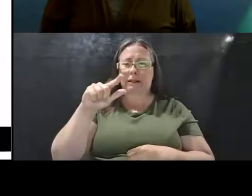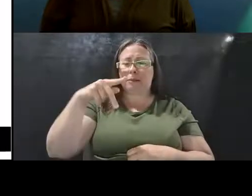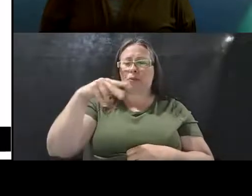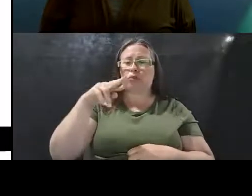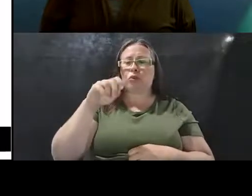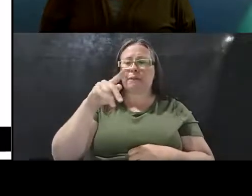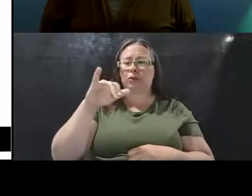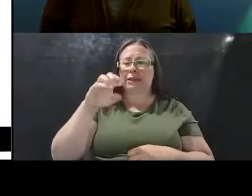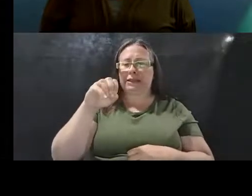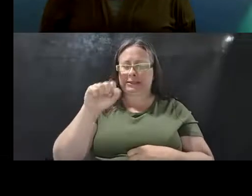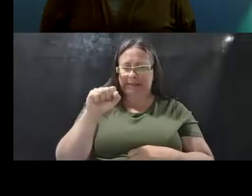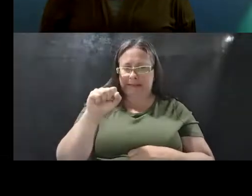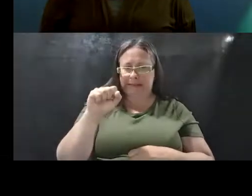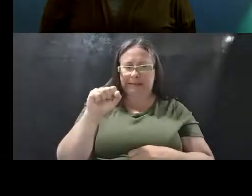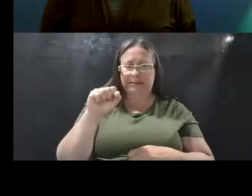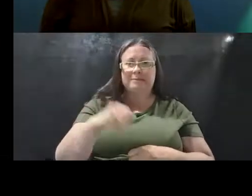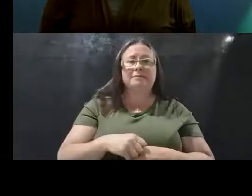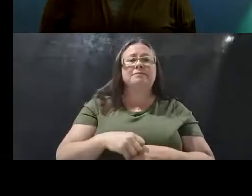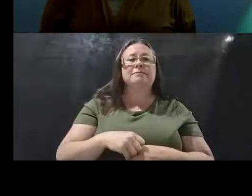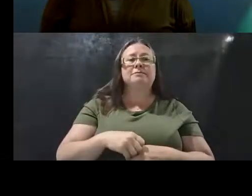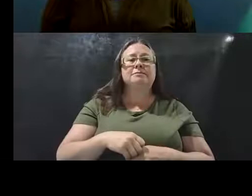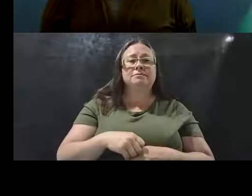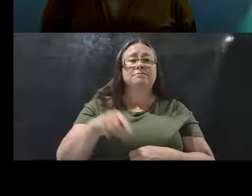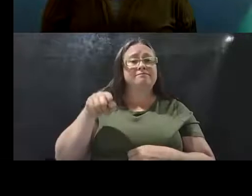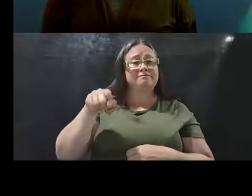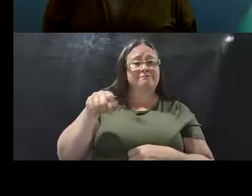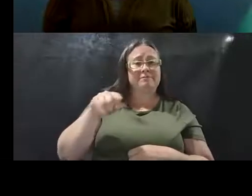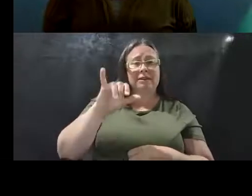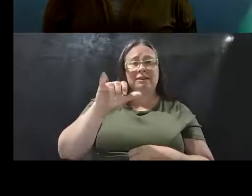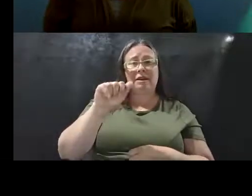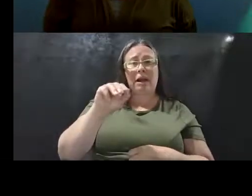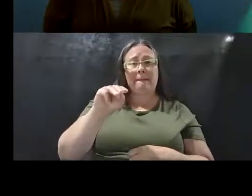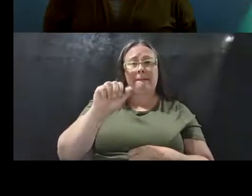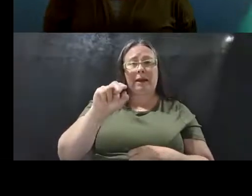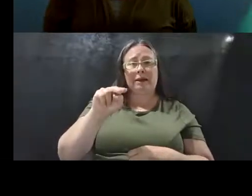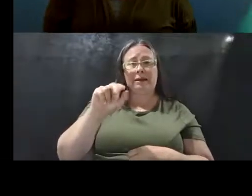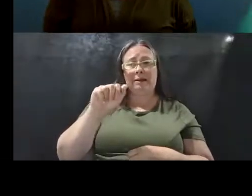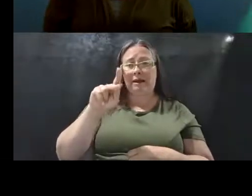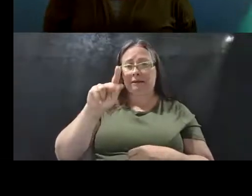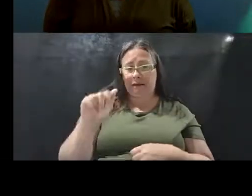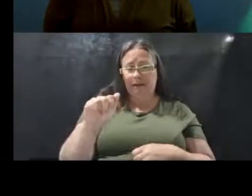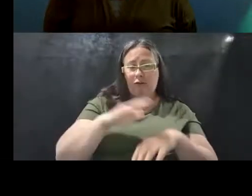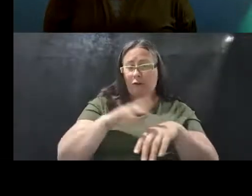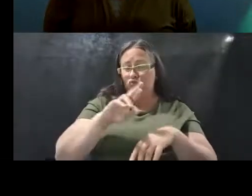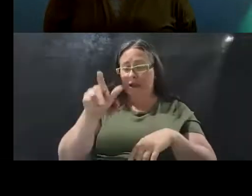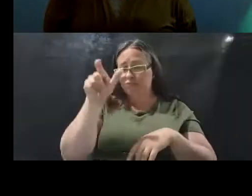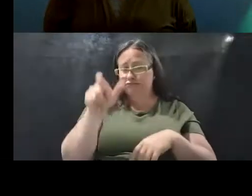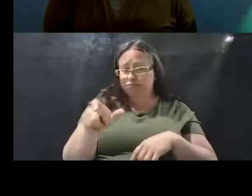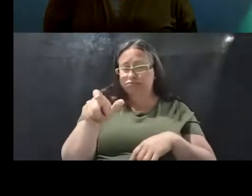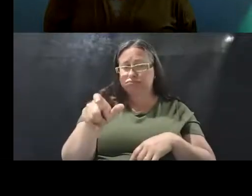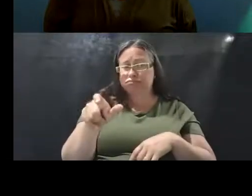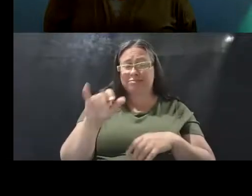So this is Yamanaka on the right. That was an